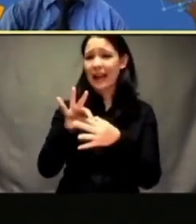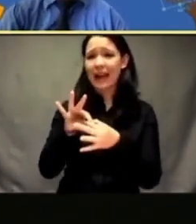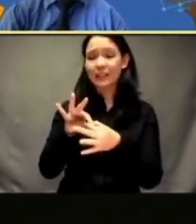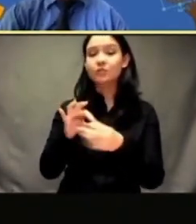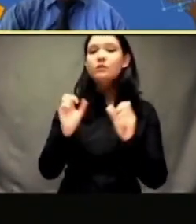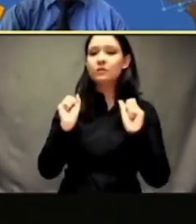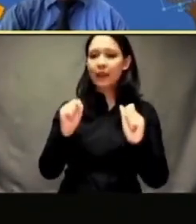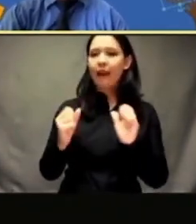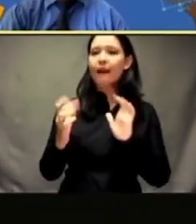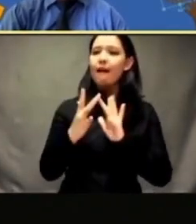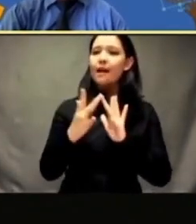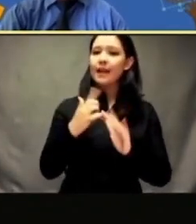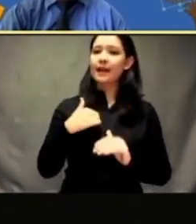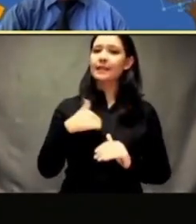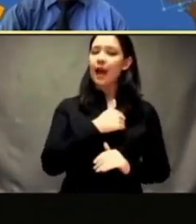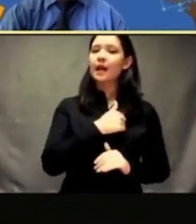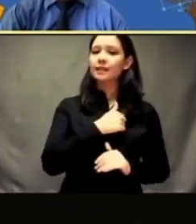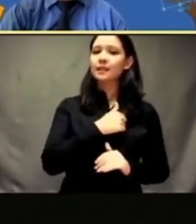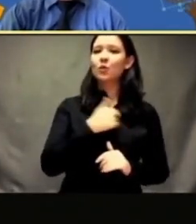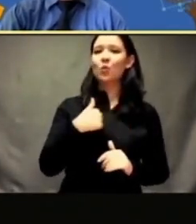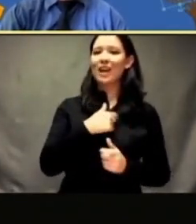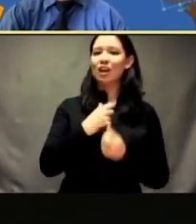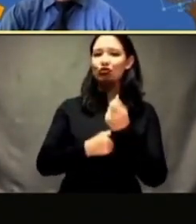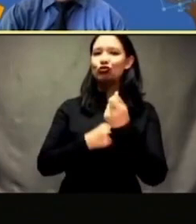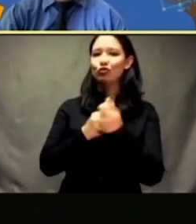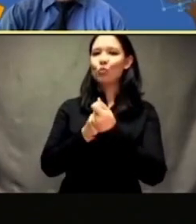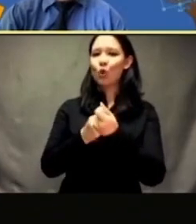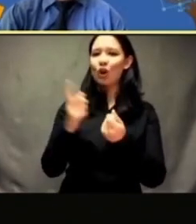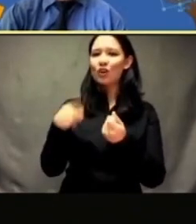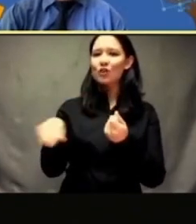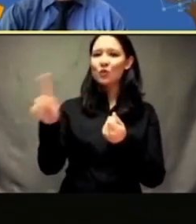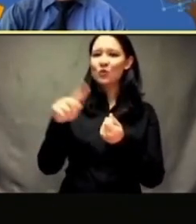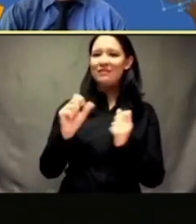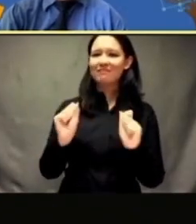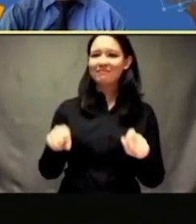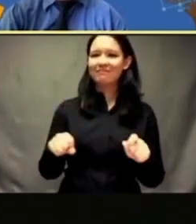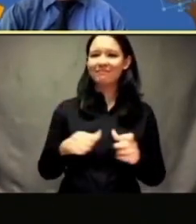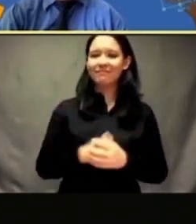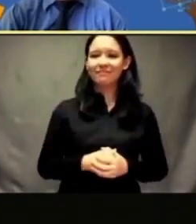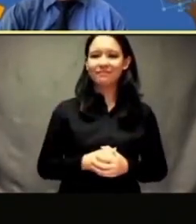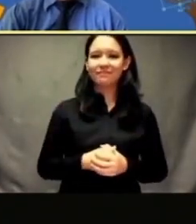actually contact us and we can probably support you on that.